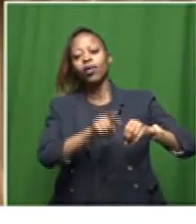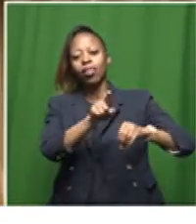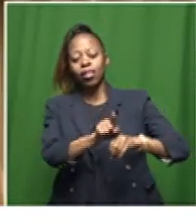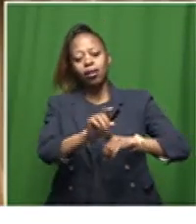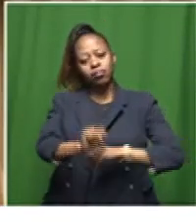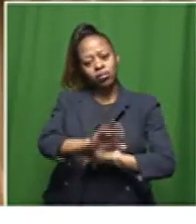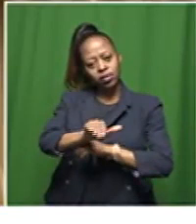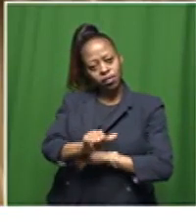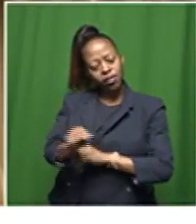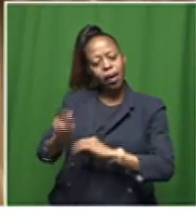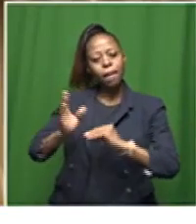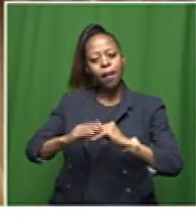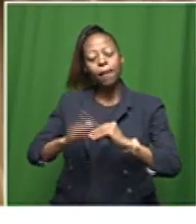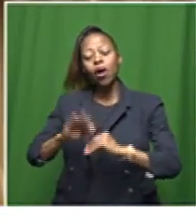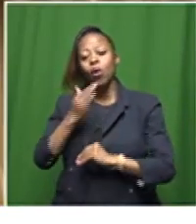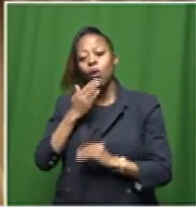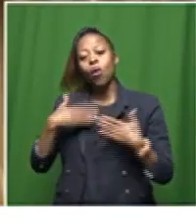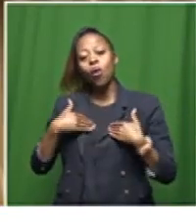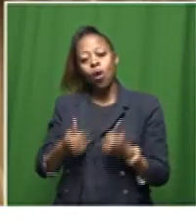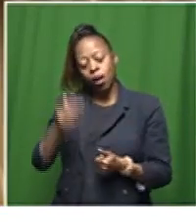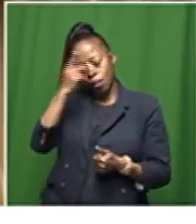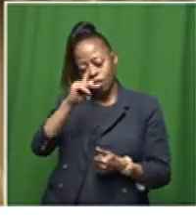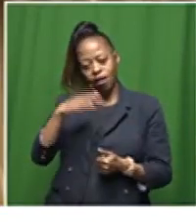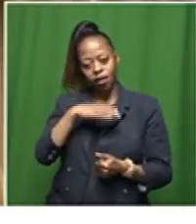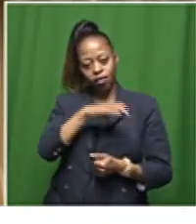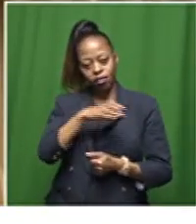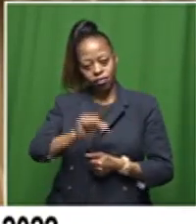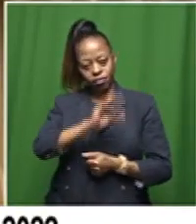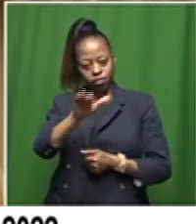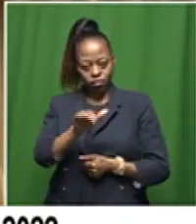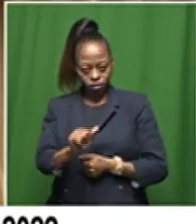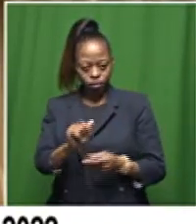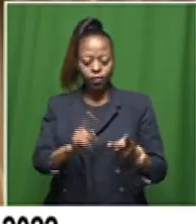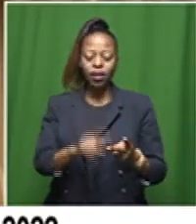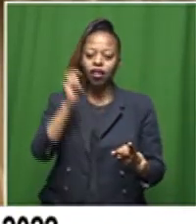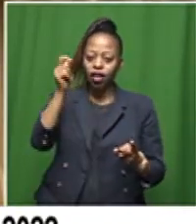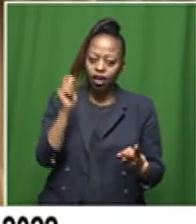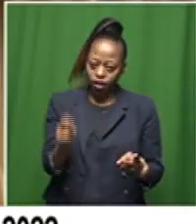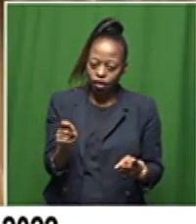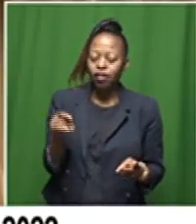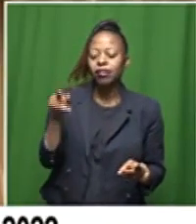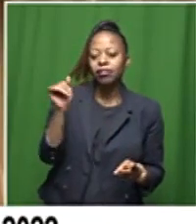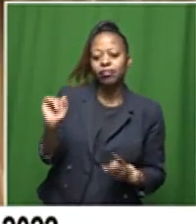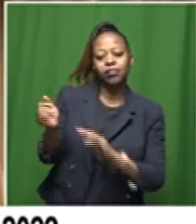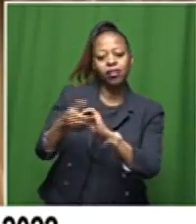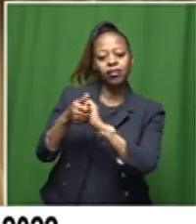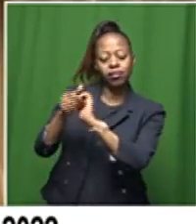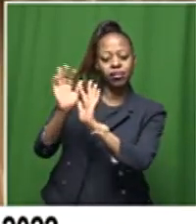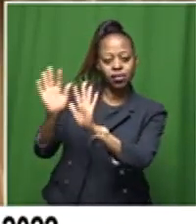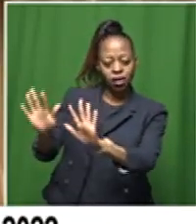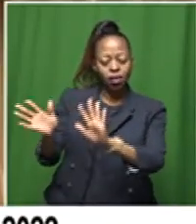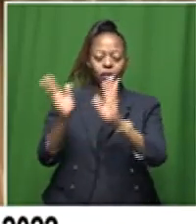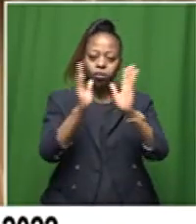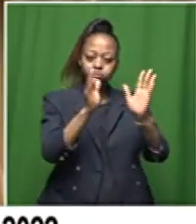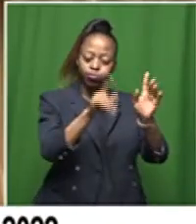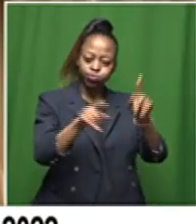Africa, the member of AMCOA is the Health Professions Council of South Africa. In Kenya is the Kenyan Medical and Dental Practitioners Council